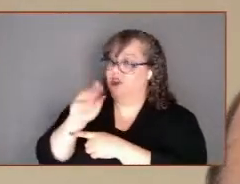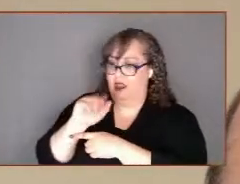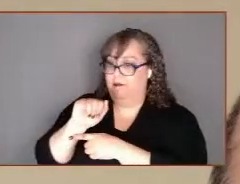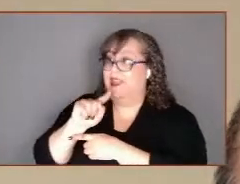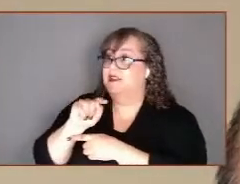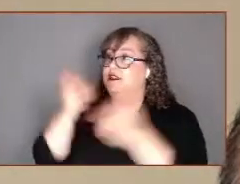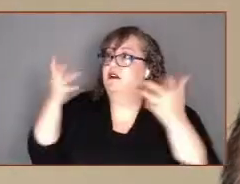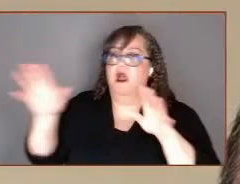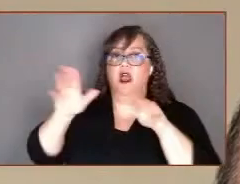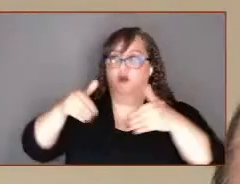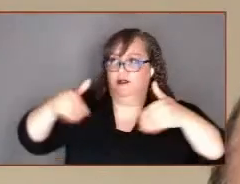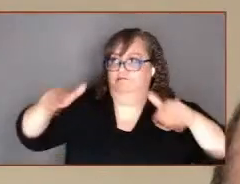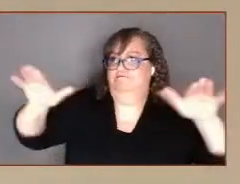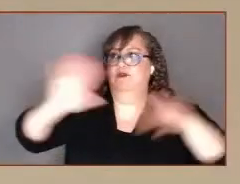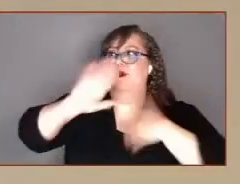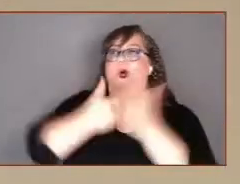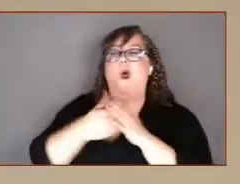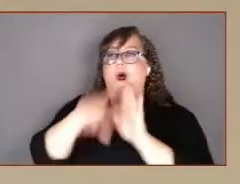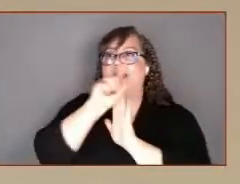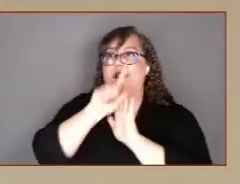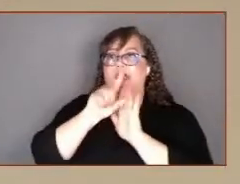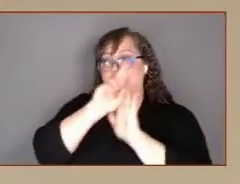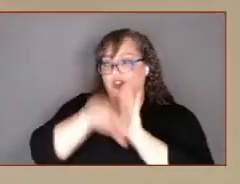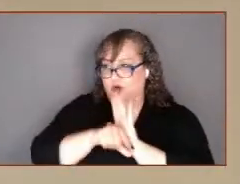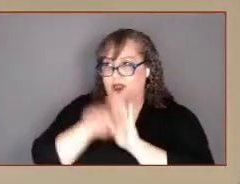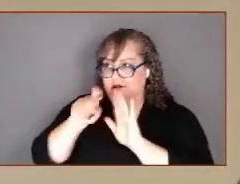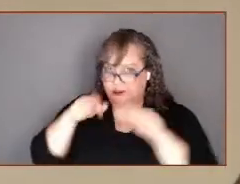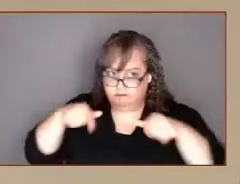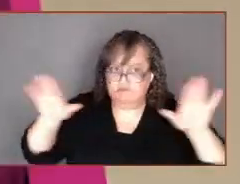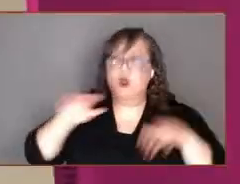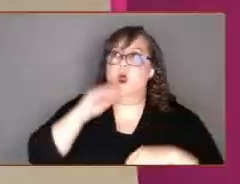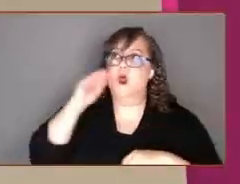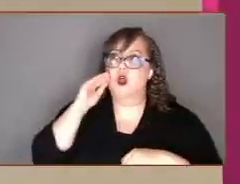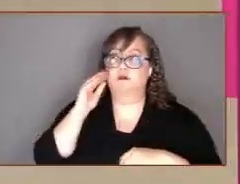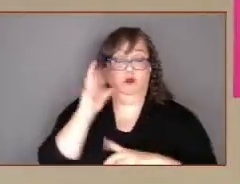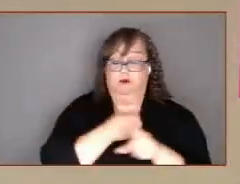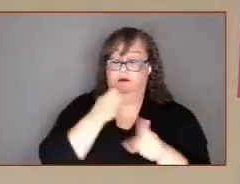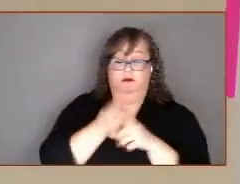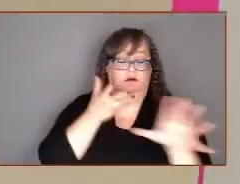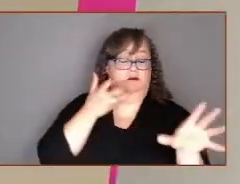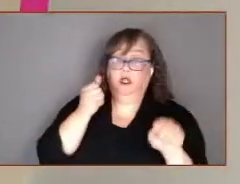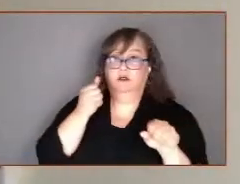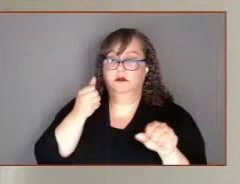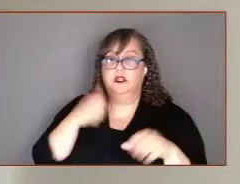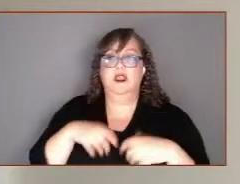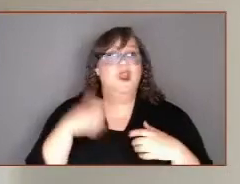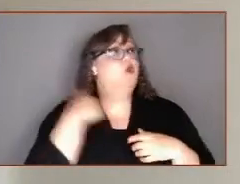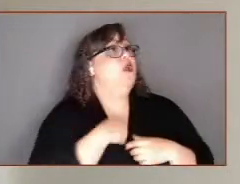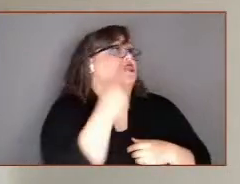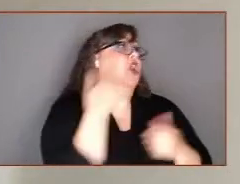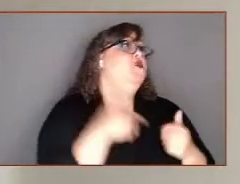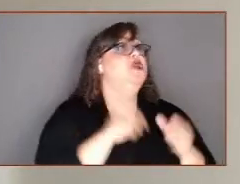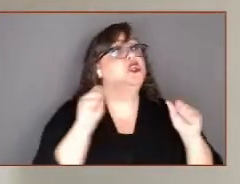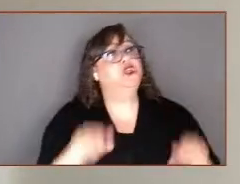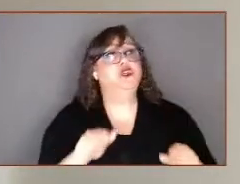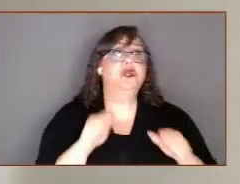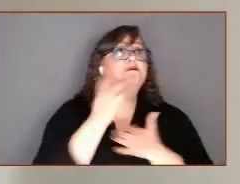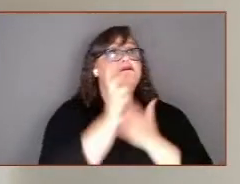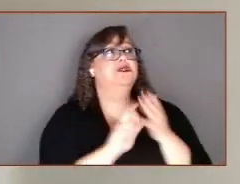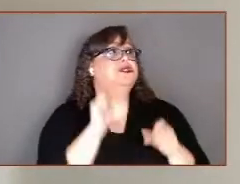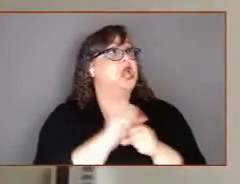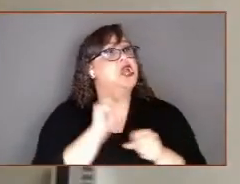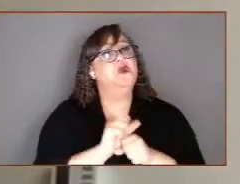all undergraduates home. It was very sudden, yeah. We thought that we would just be able to do some design work and stuff from